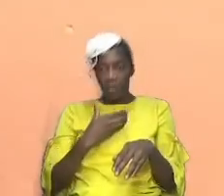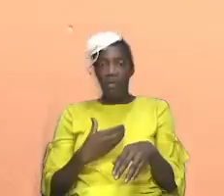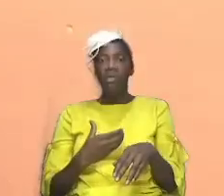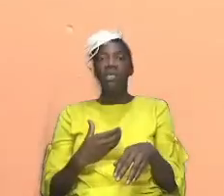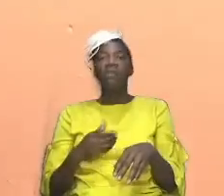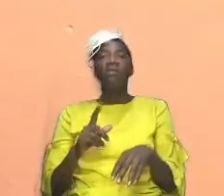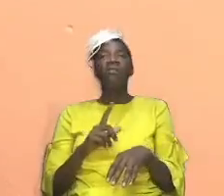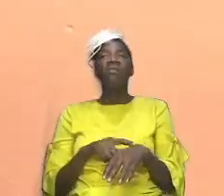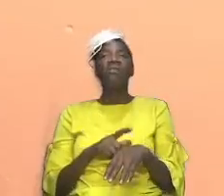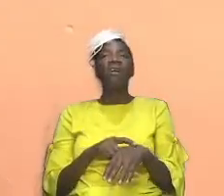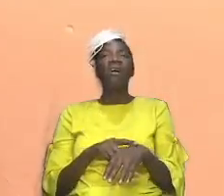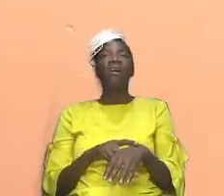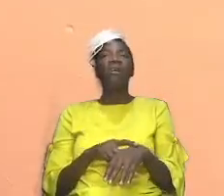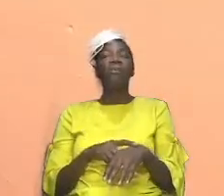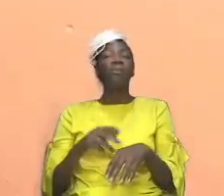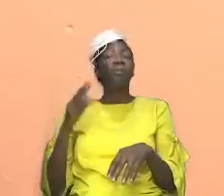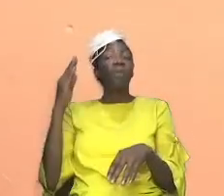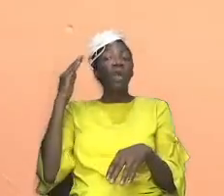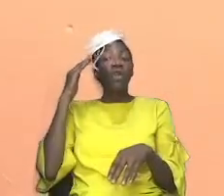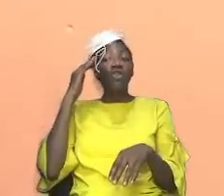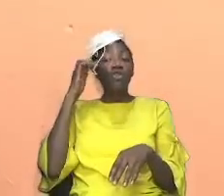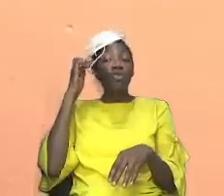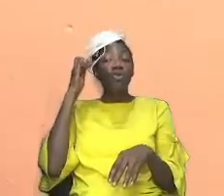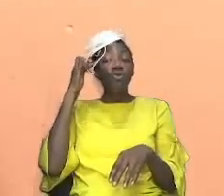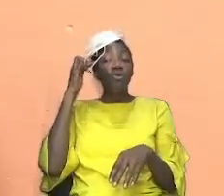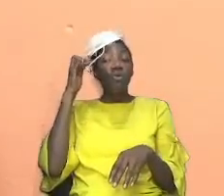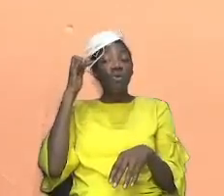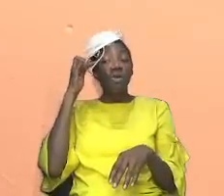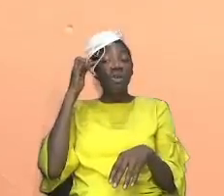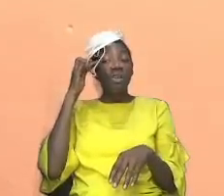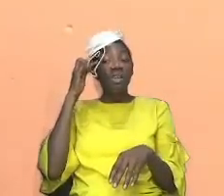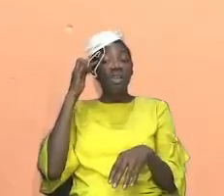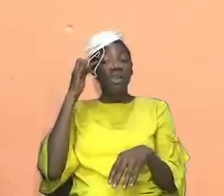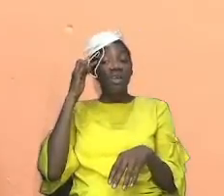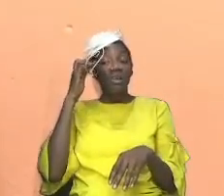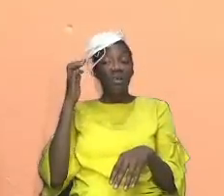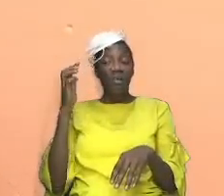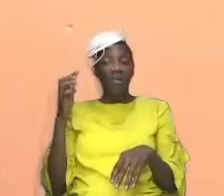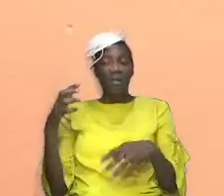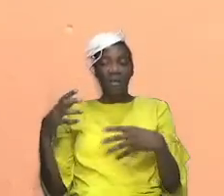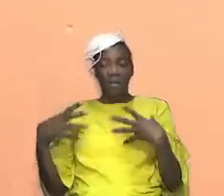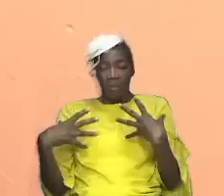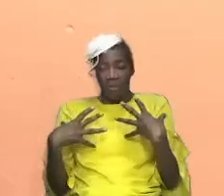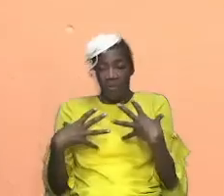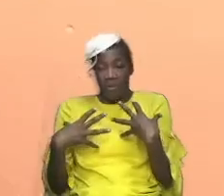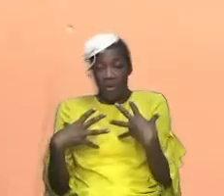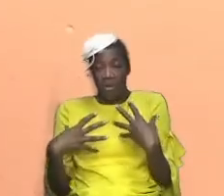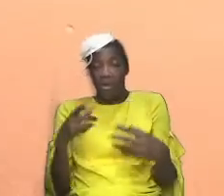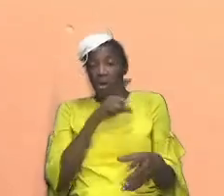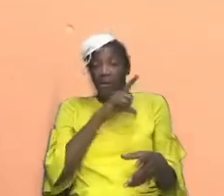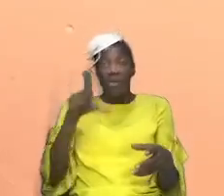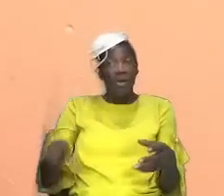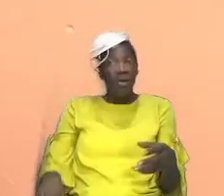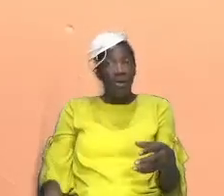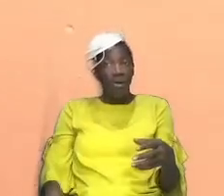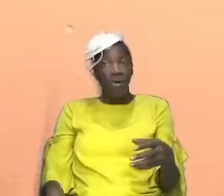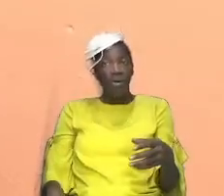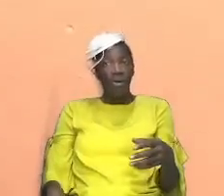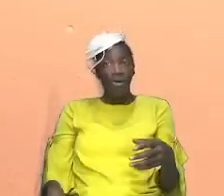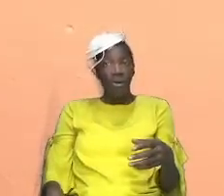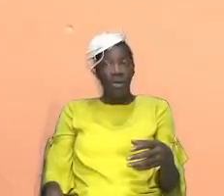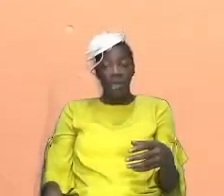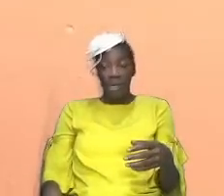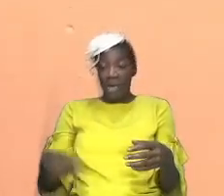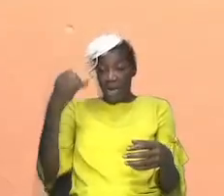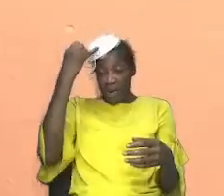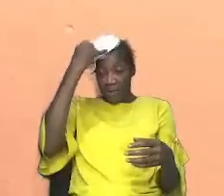used the word knowing the terror of the Lord. And it is in relation to the judgment seat of Christ, where every